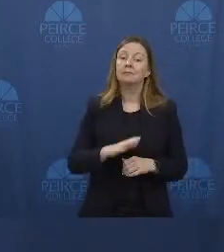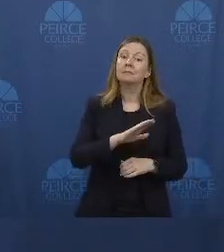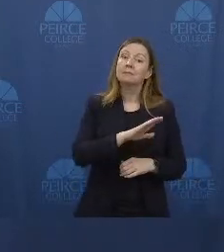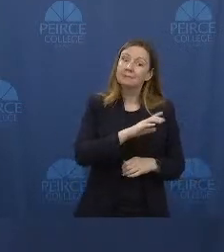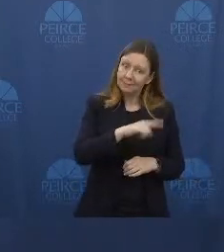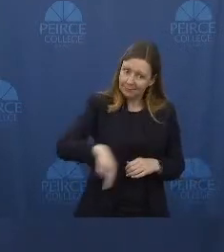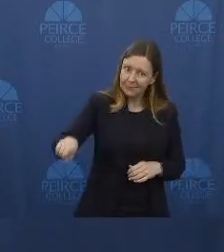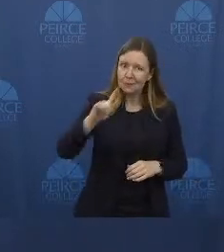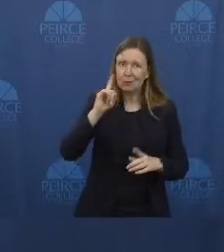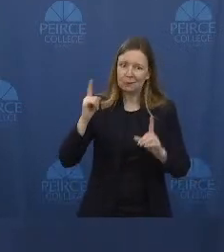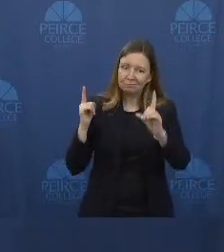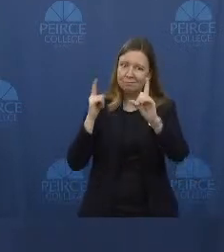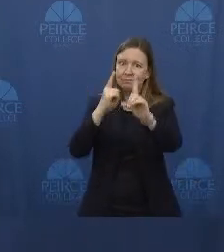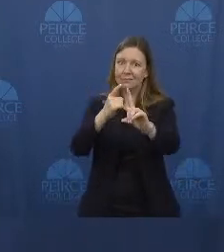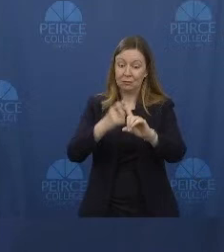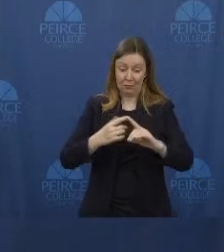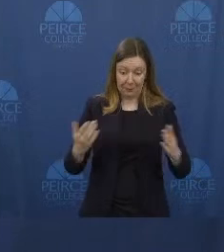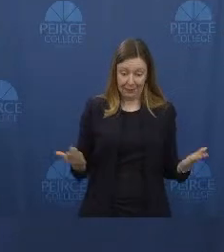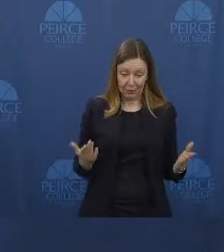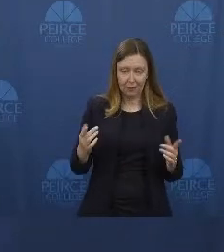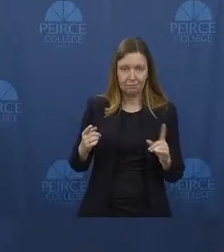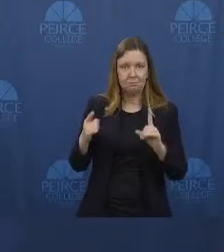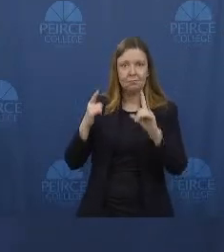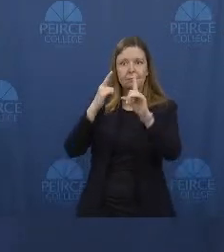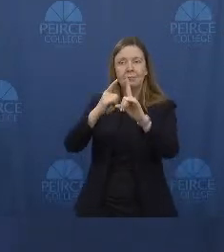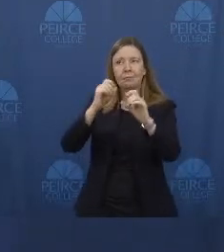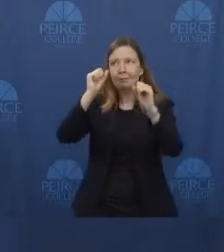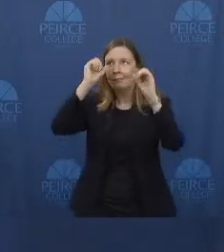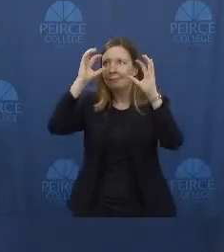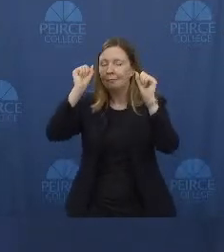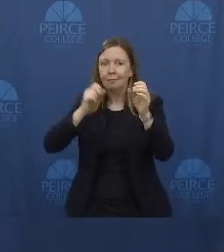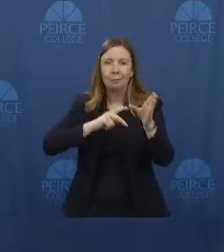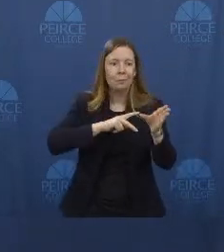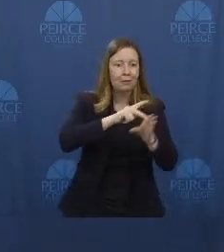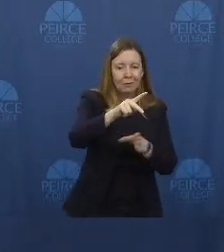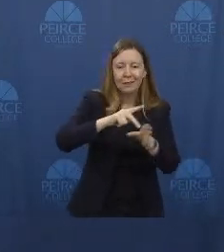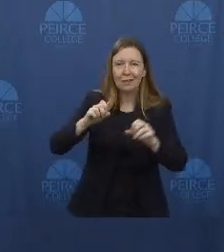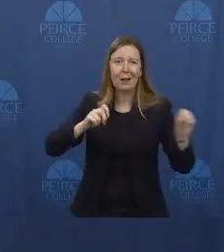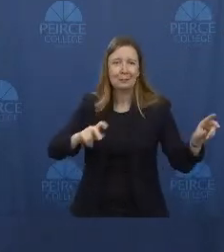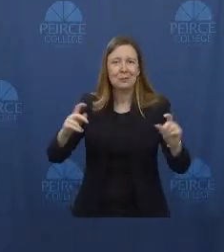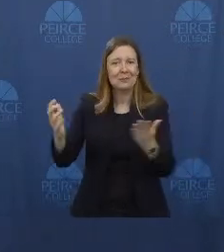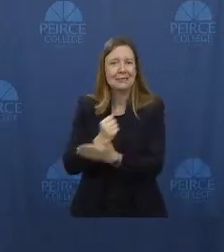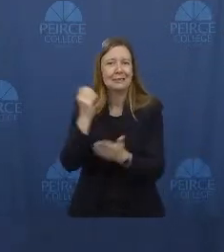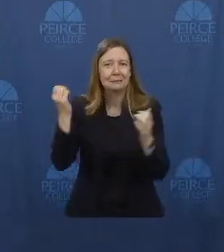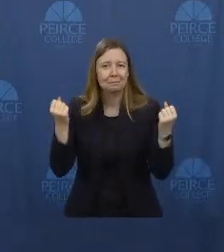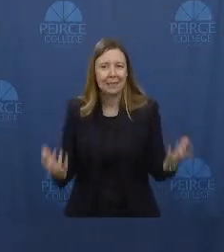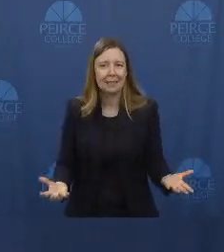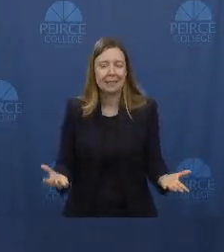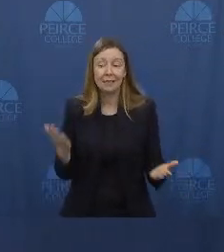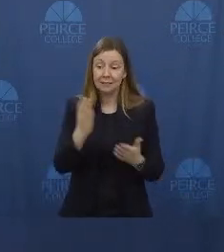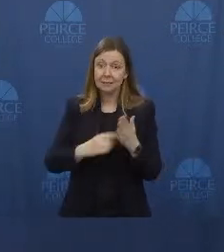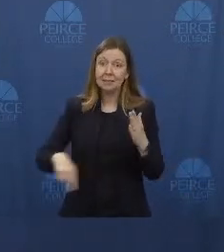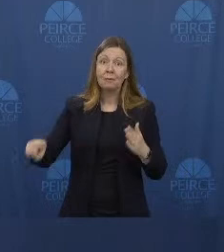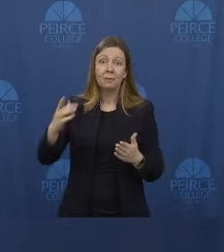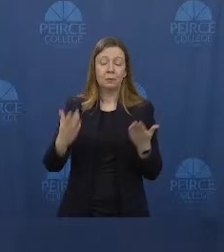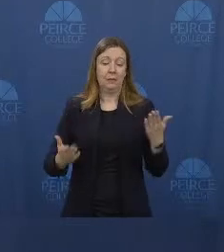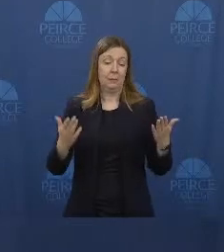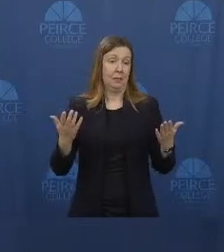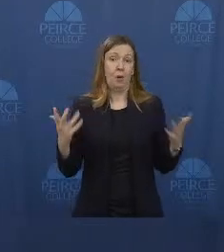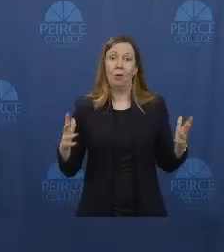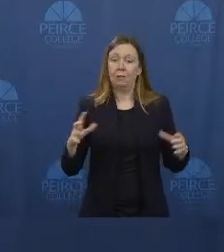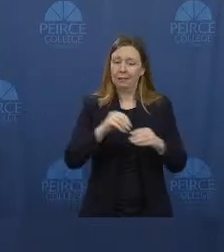headed from here into an incredible professional opportunities. Some of you may be living them